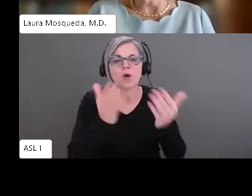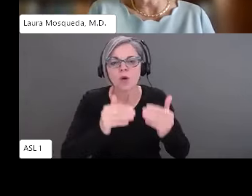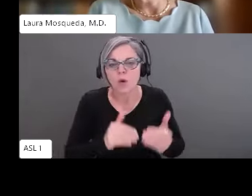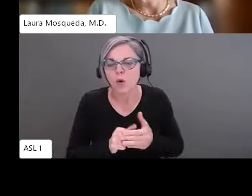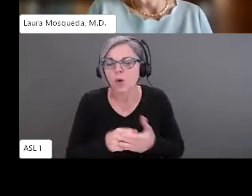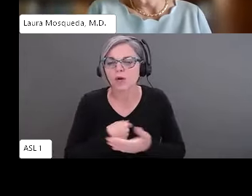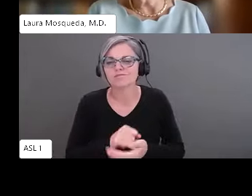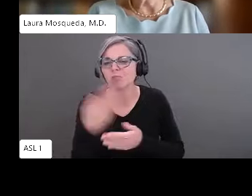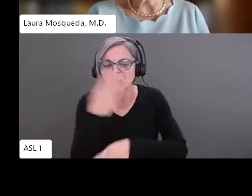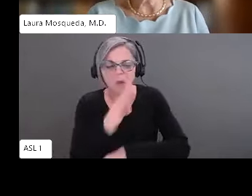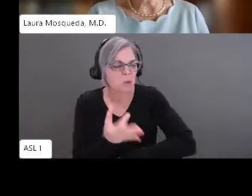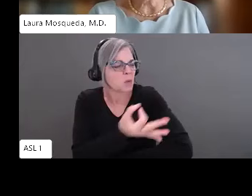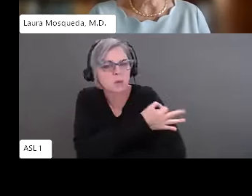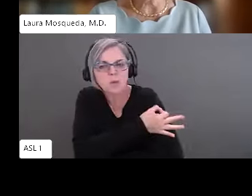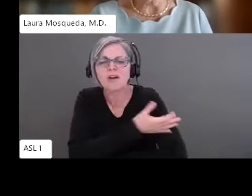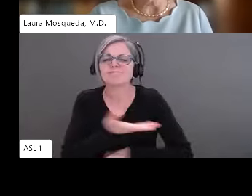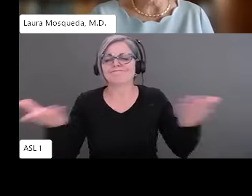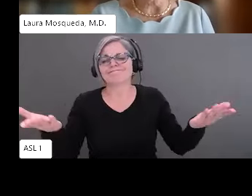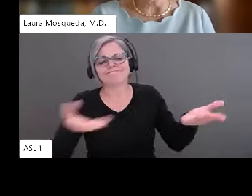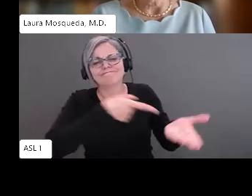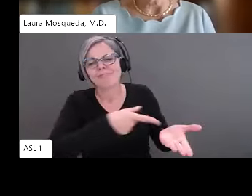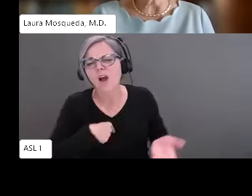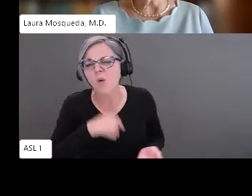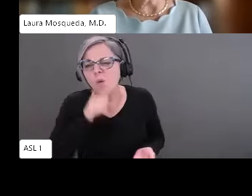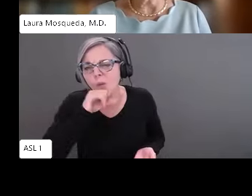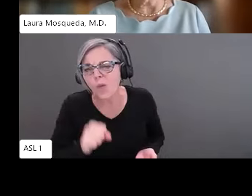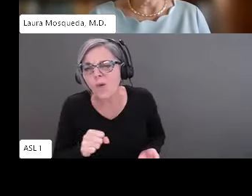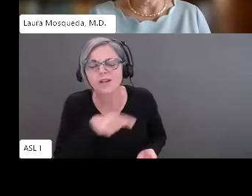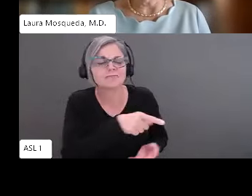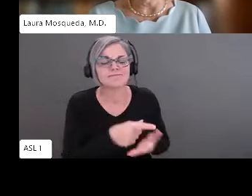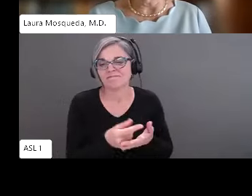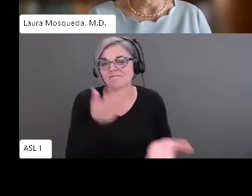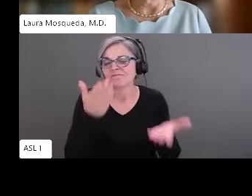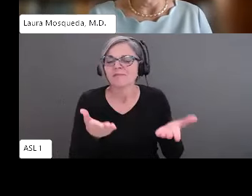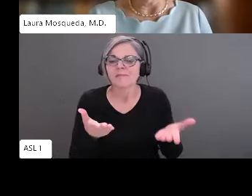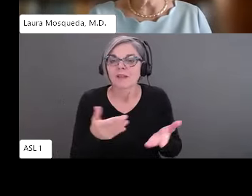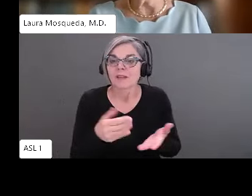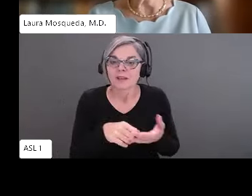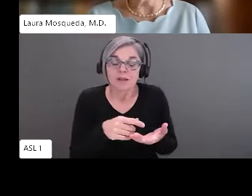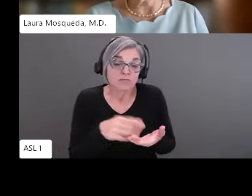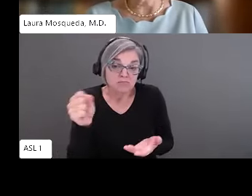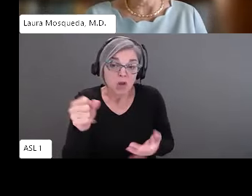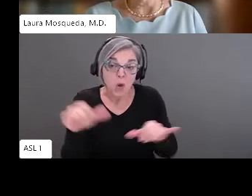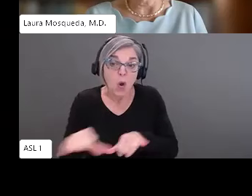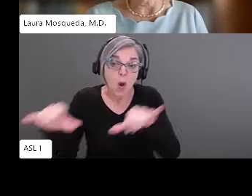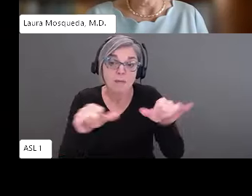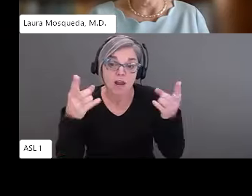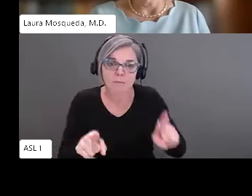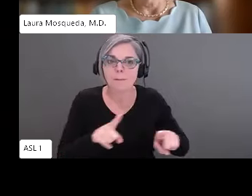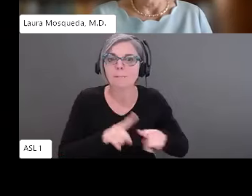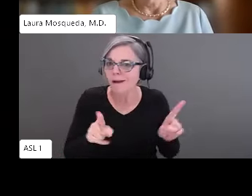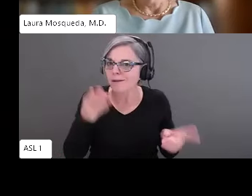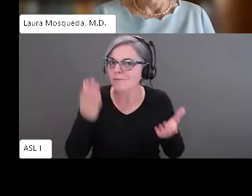because while it may be due to an innocent cause, it may have been due to an abusive or neglectful situation.